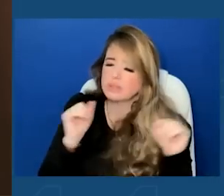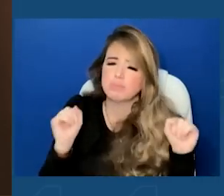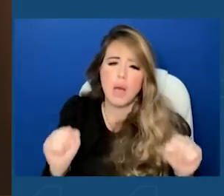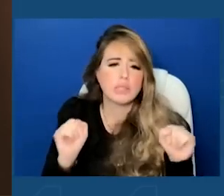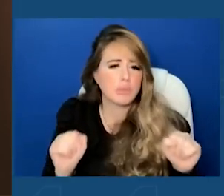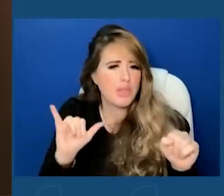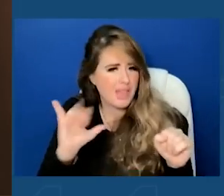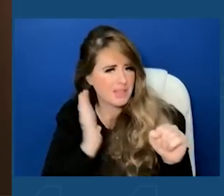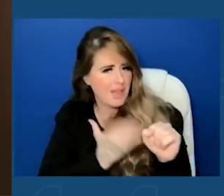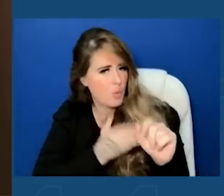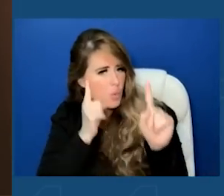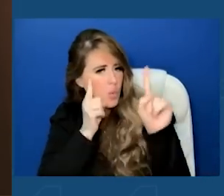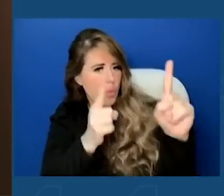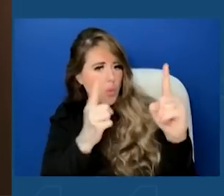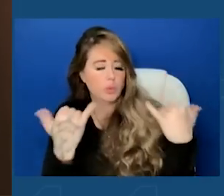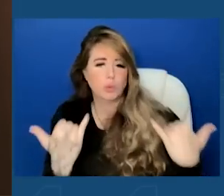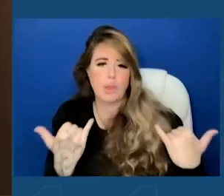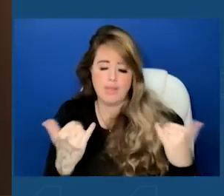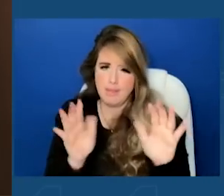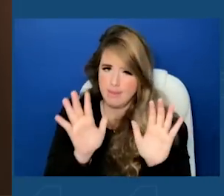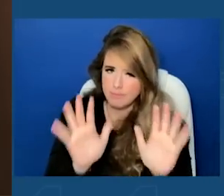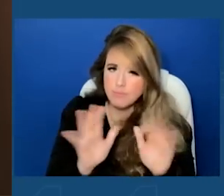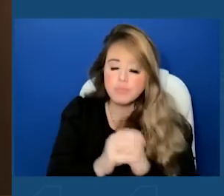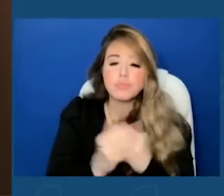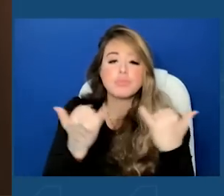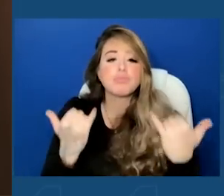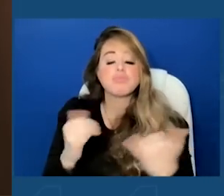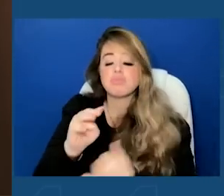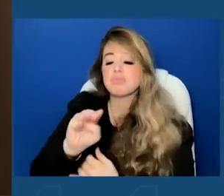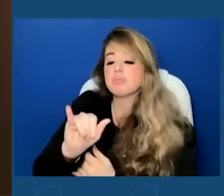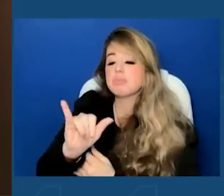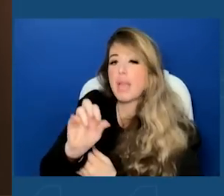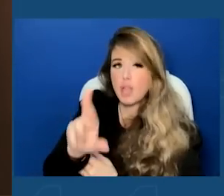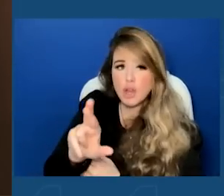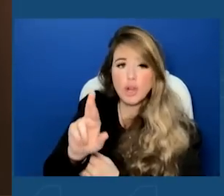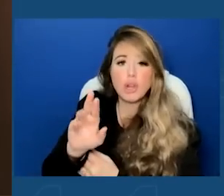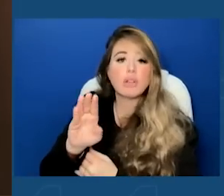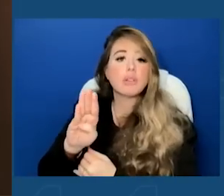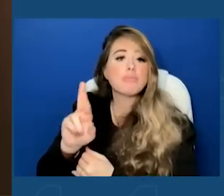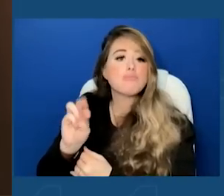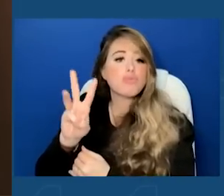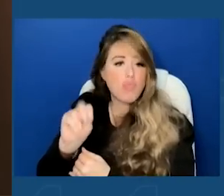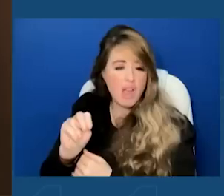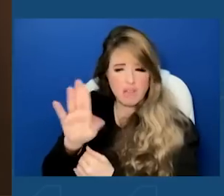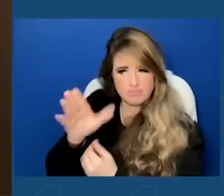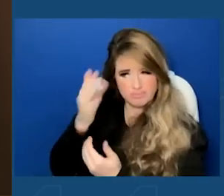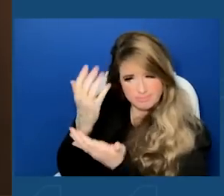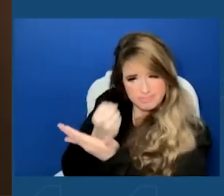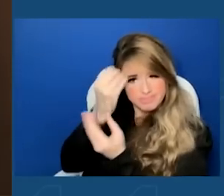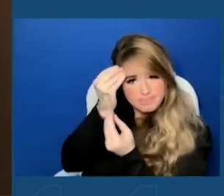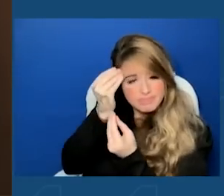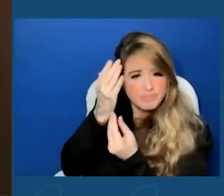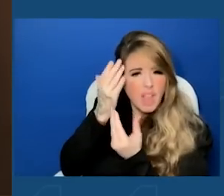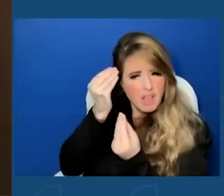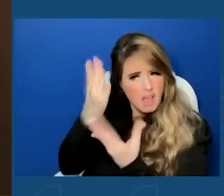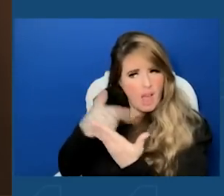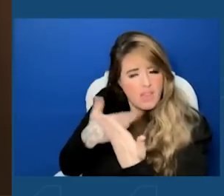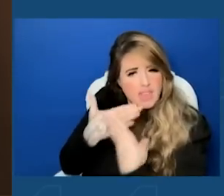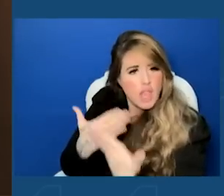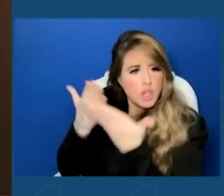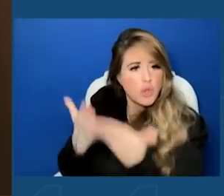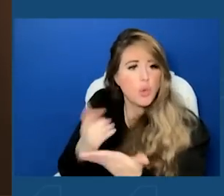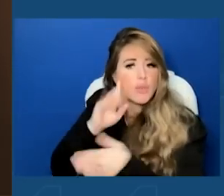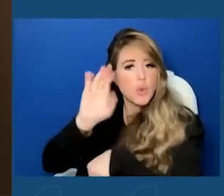our desire here today. Mayor Byron Brown, I want to thank you again for all the work that you have done. And again, I had a chance to see